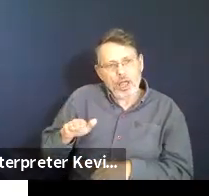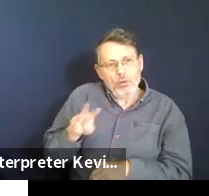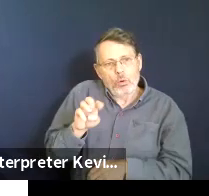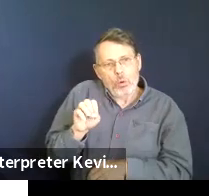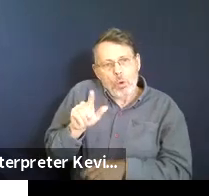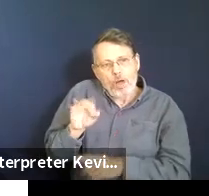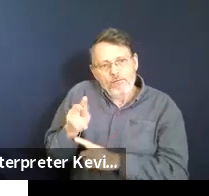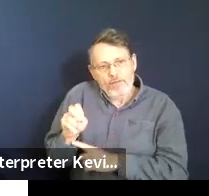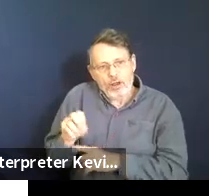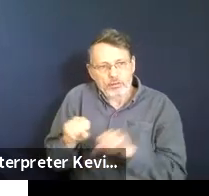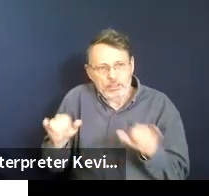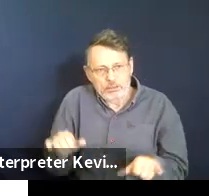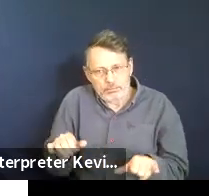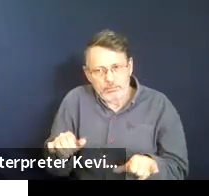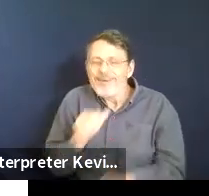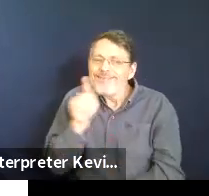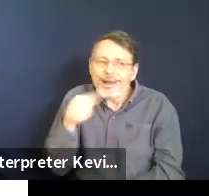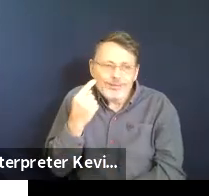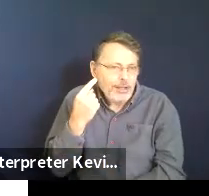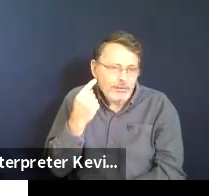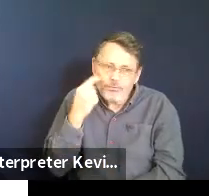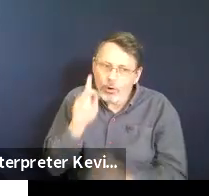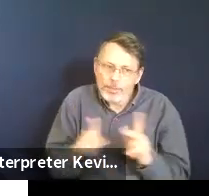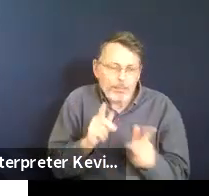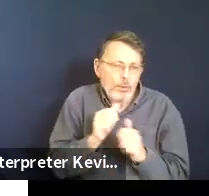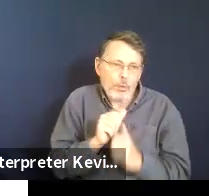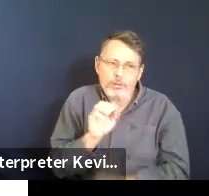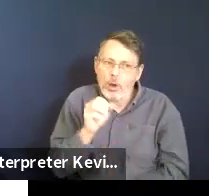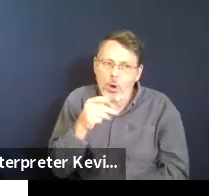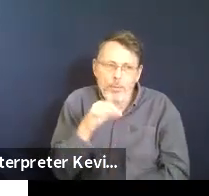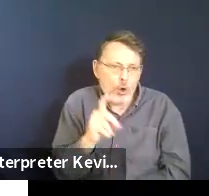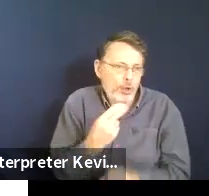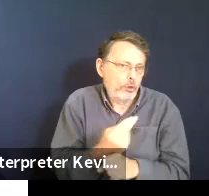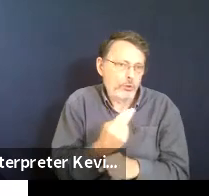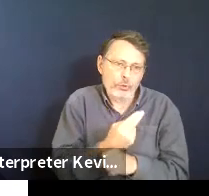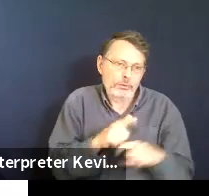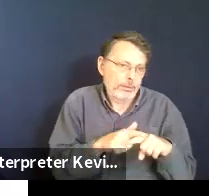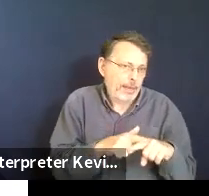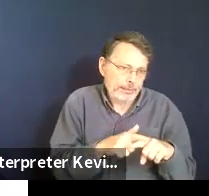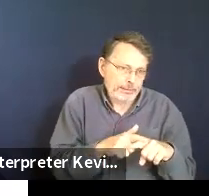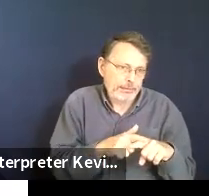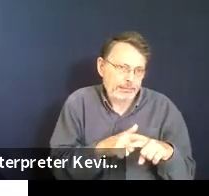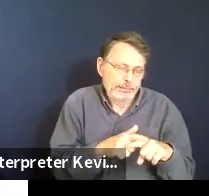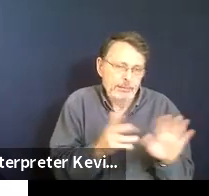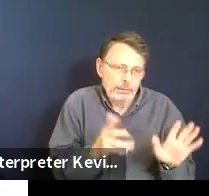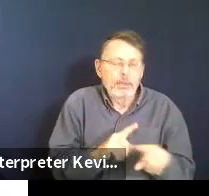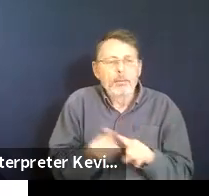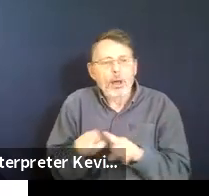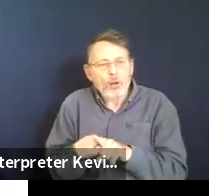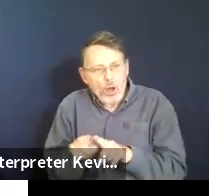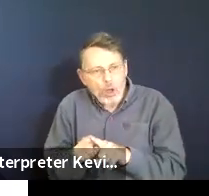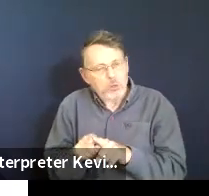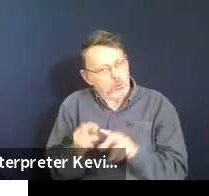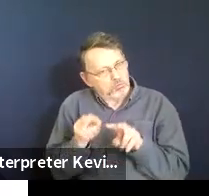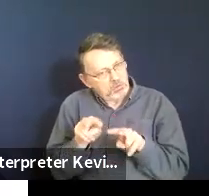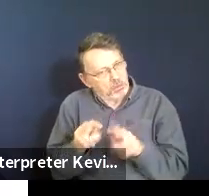not just with regards to individuals with opioid use dependency, but with regards to their policies to ensure that